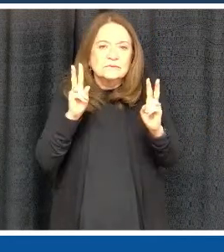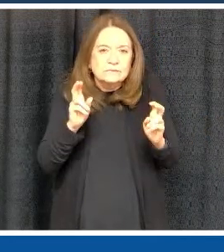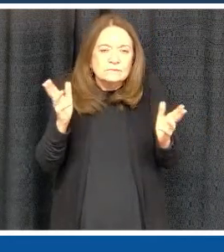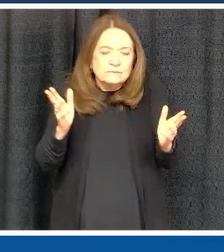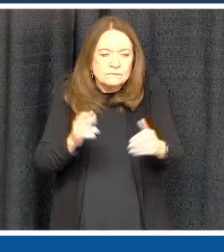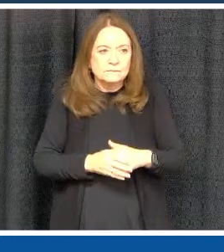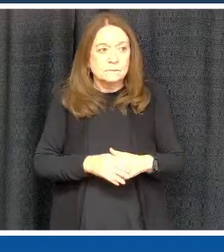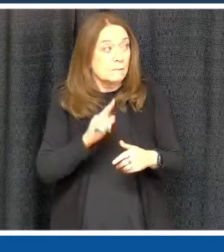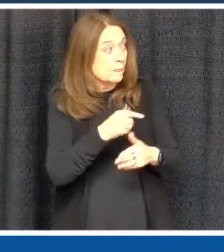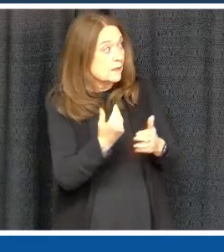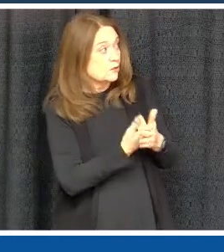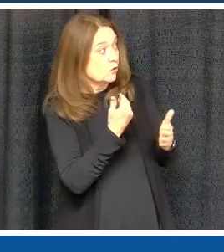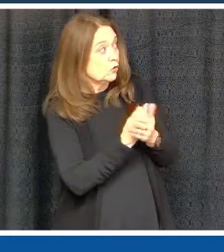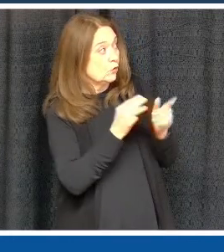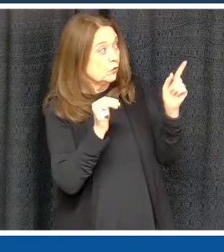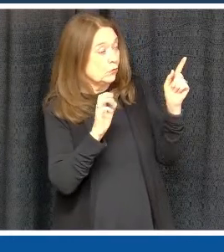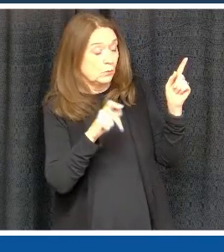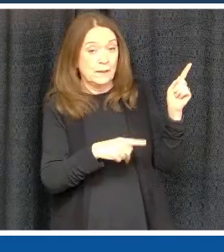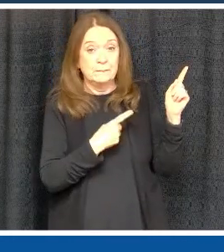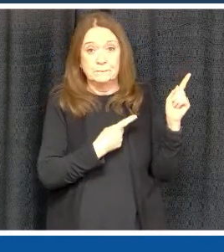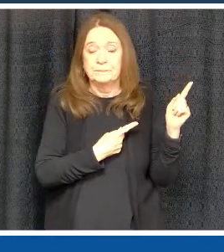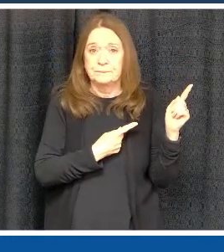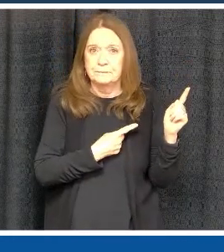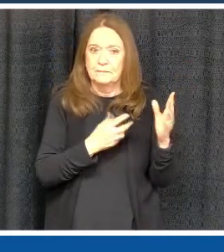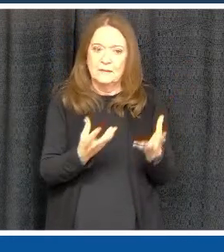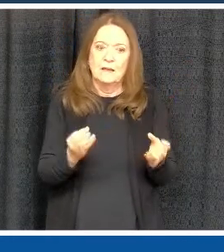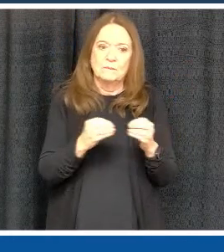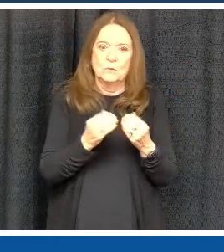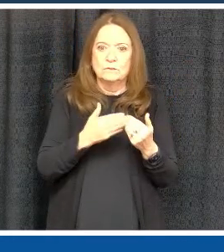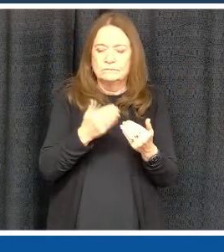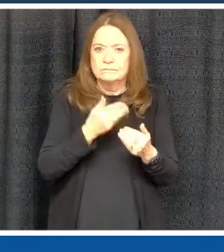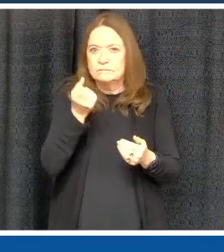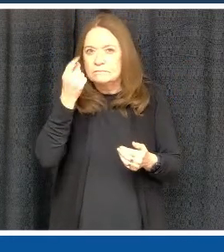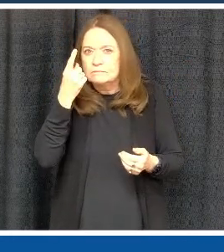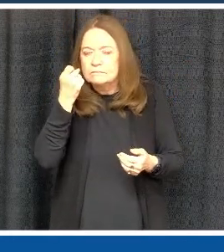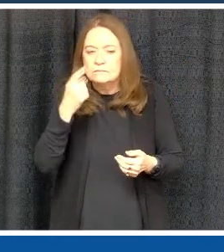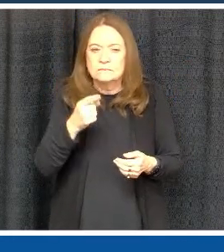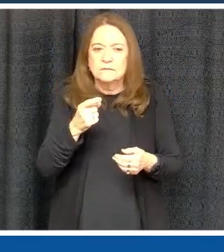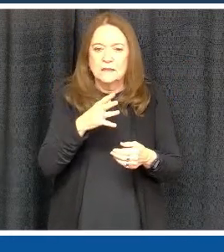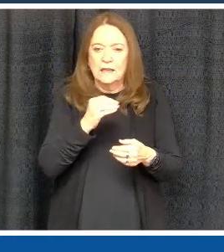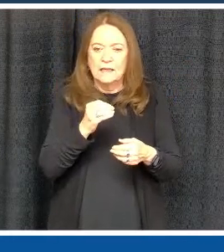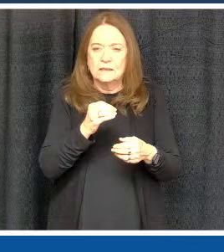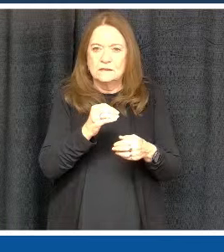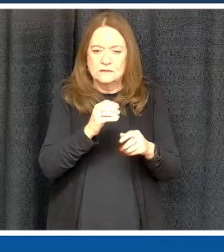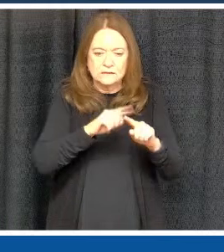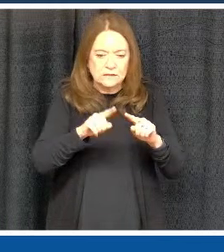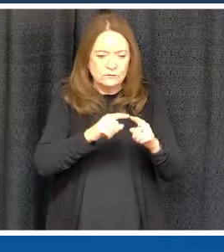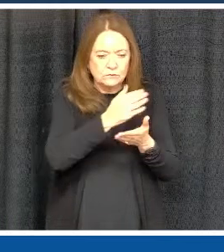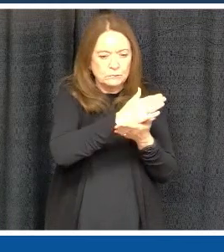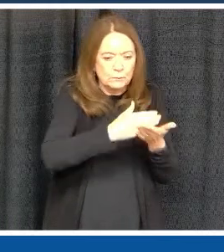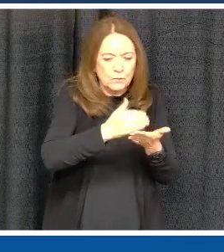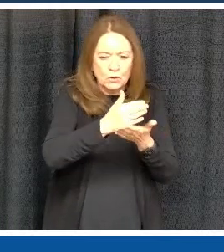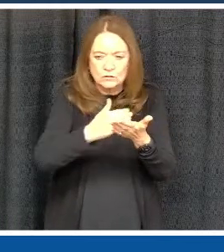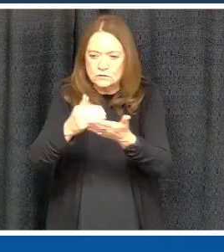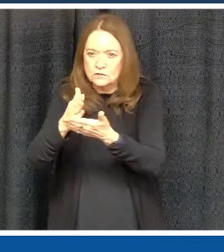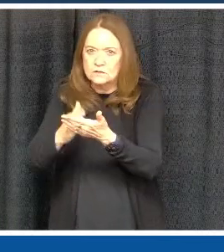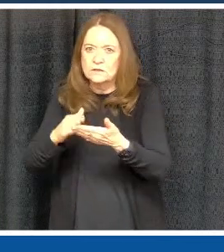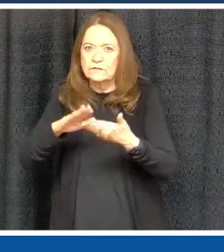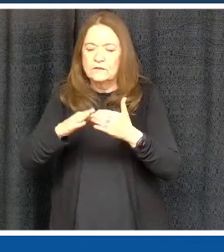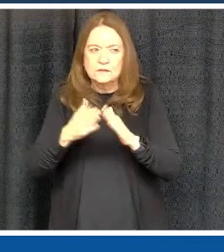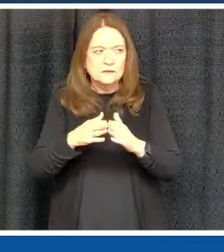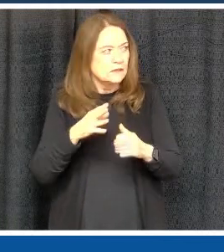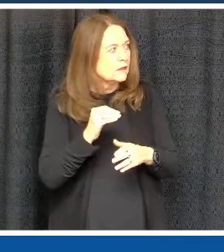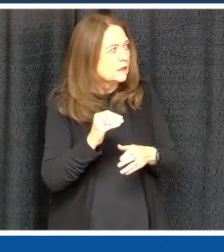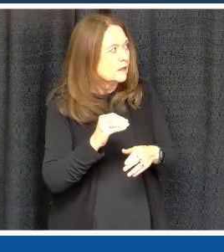This is our new map. It's much more understandable. It's parcel-based, so it does, and we didn't get down to